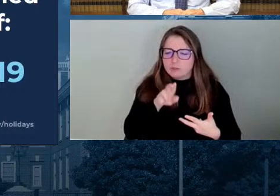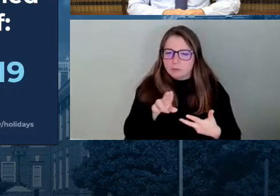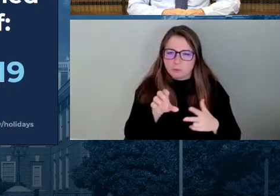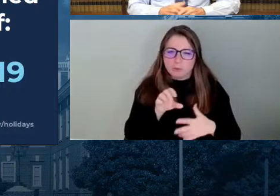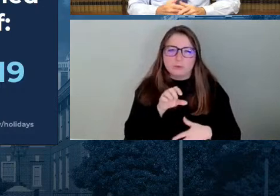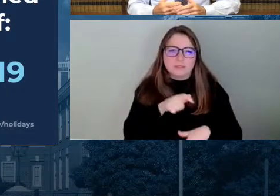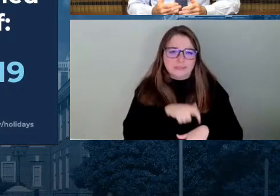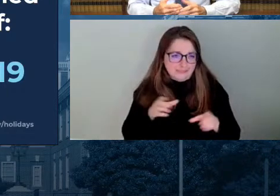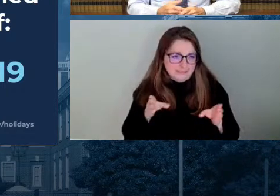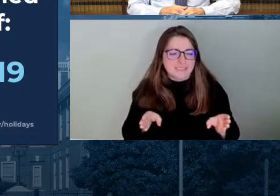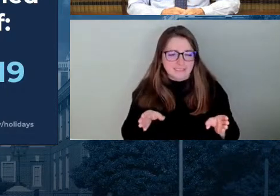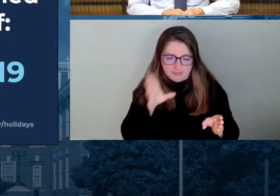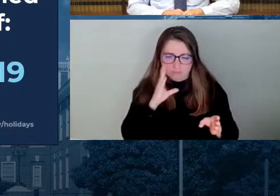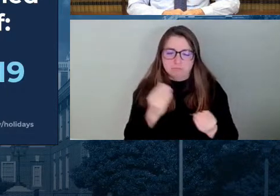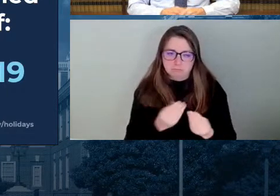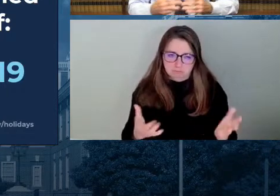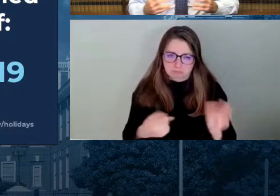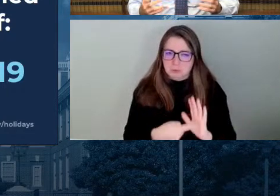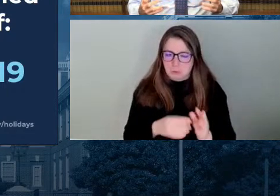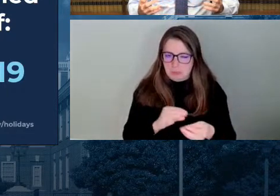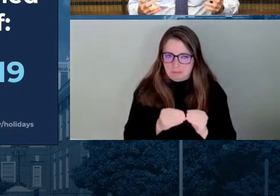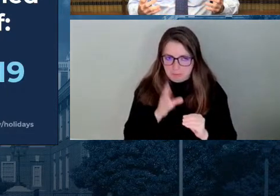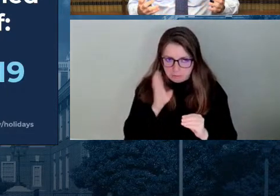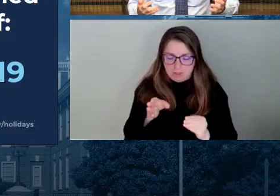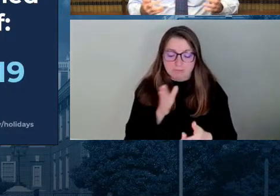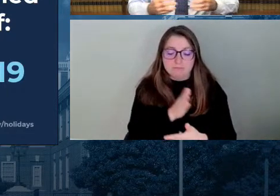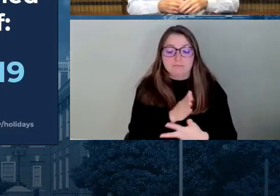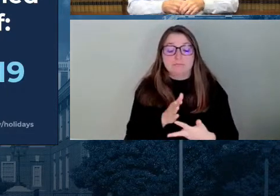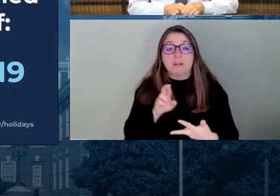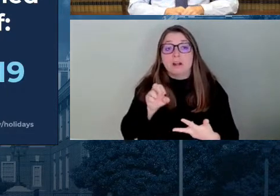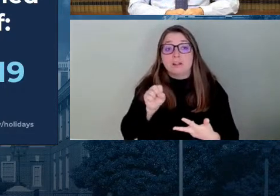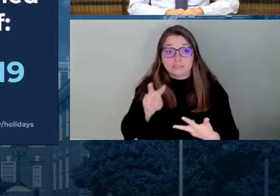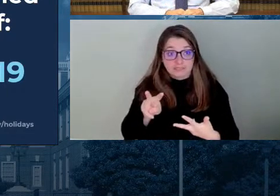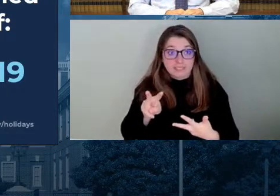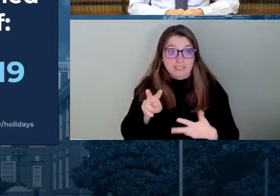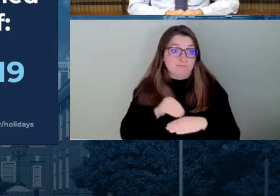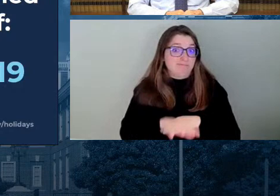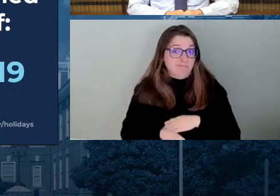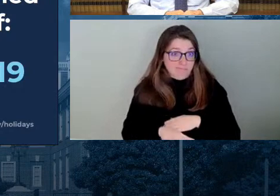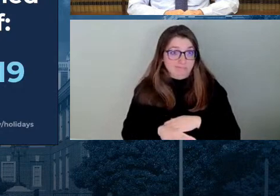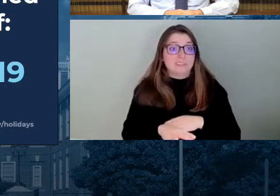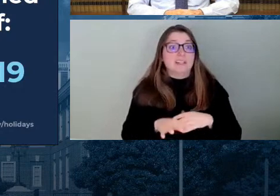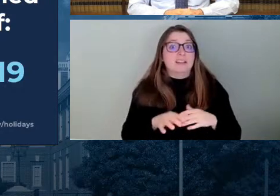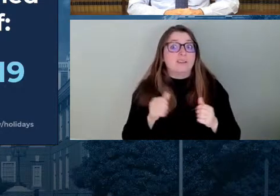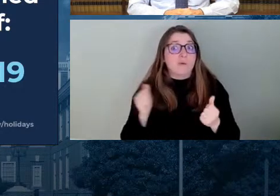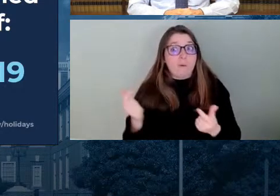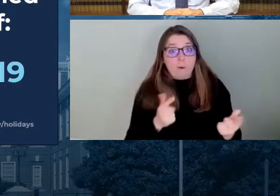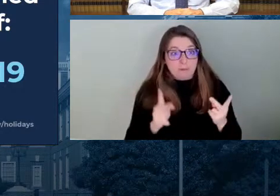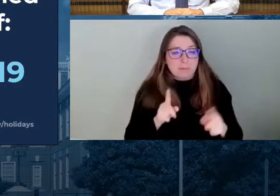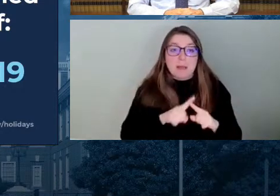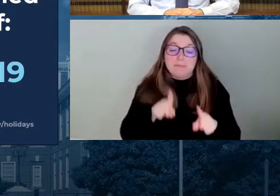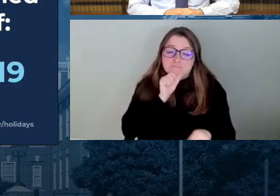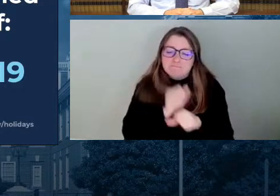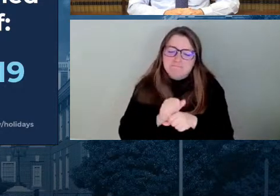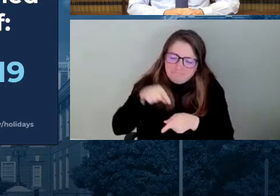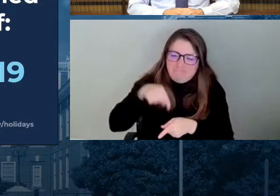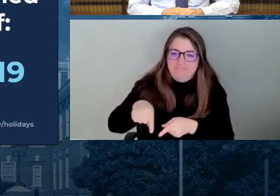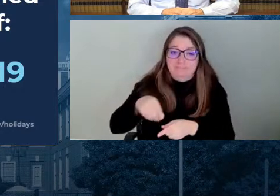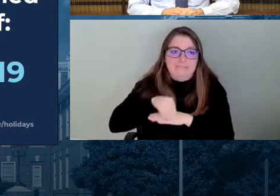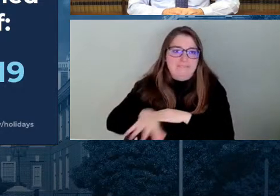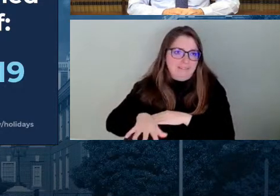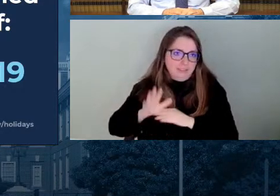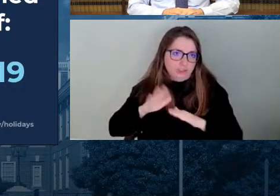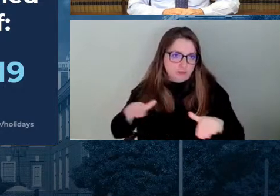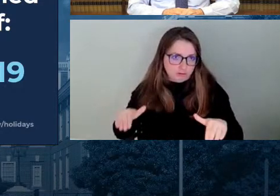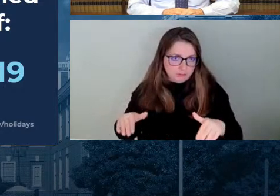RSV, which is a virus affecting children, affecting everyone, but younger children in particular, and then the anticipated